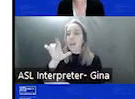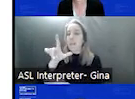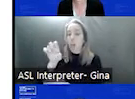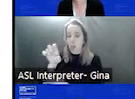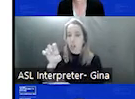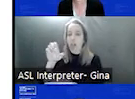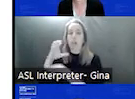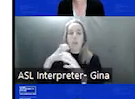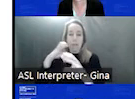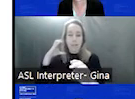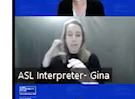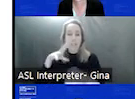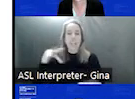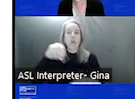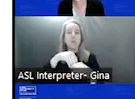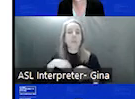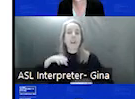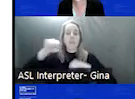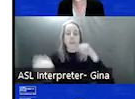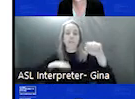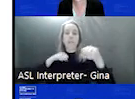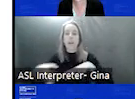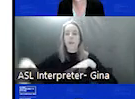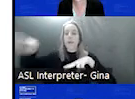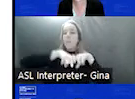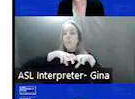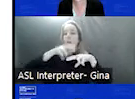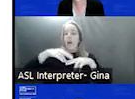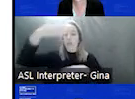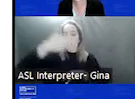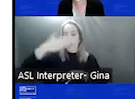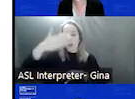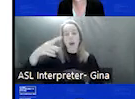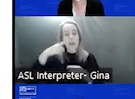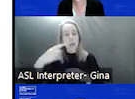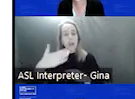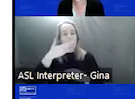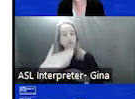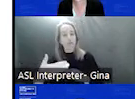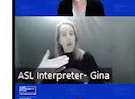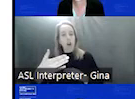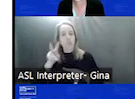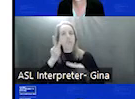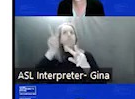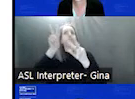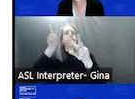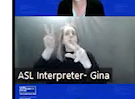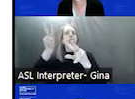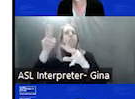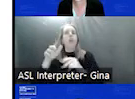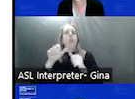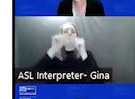that have bike racks in the front. I think that's forward thinking and a long-term solution to